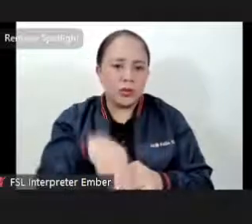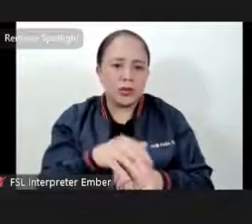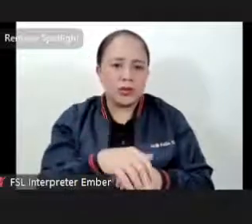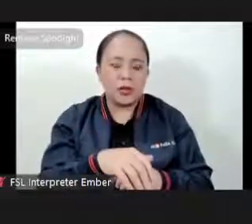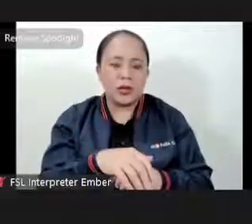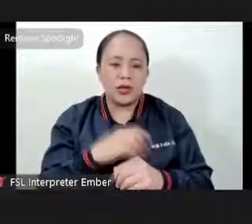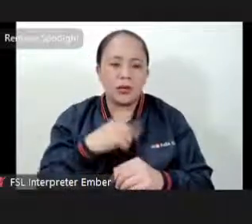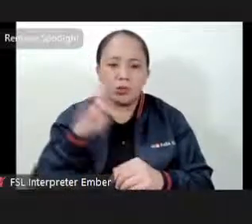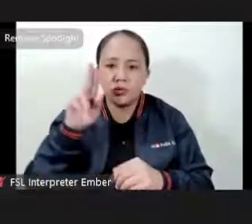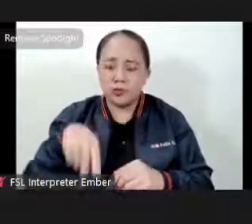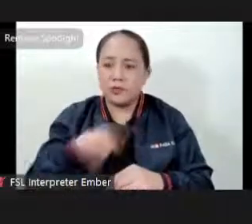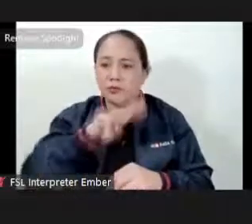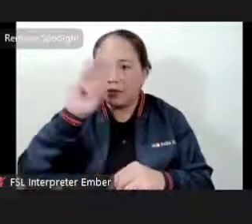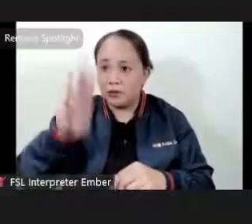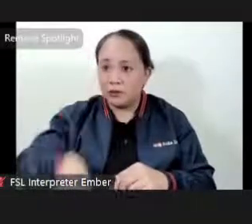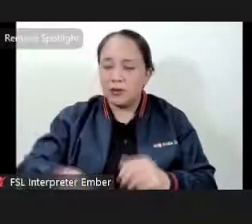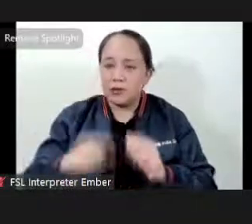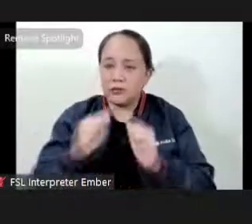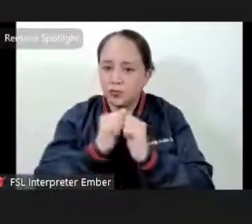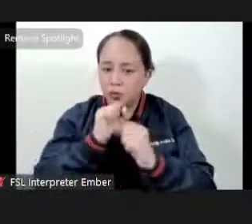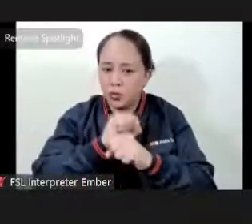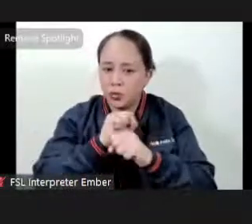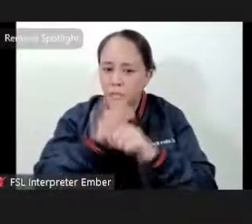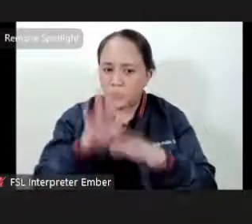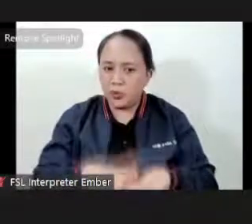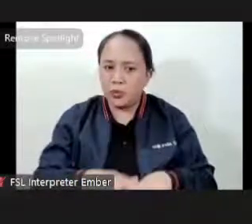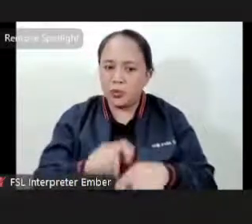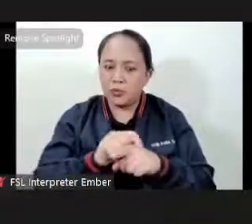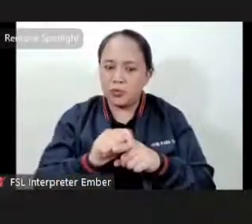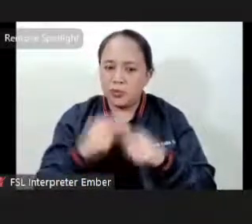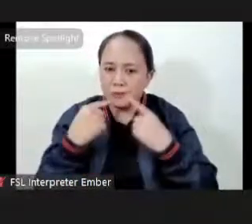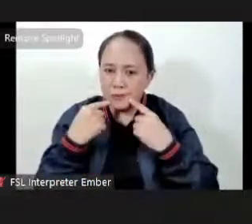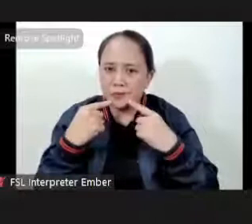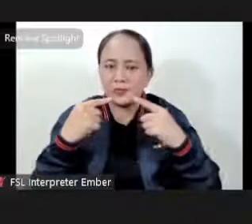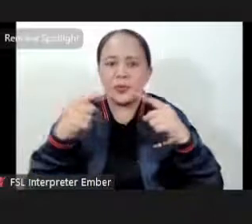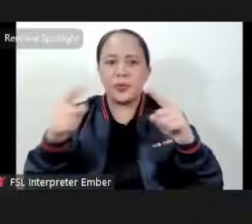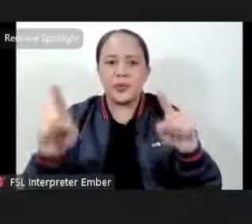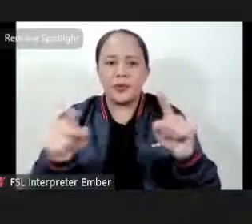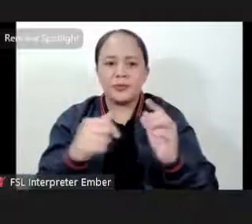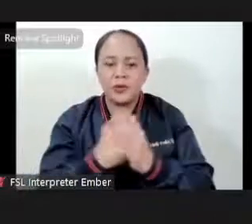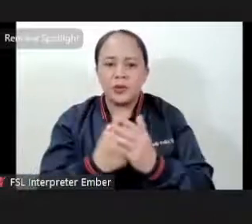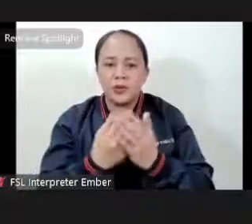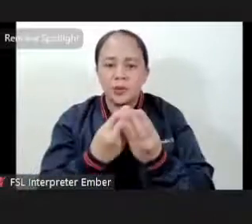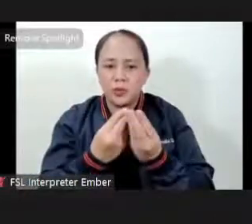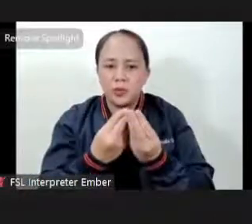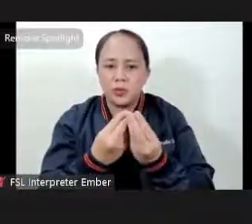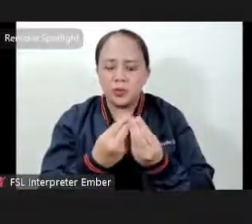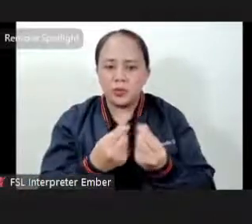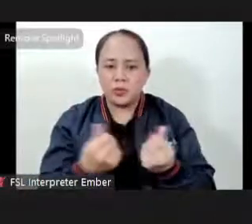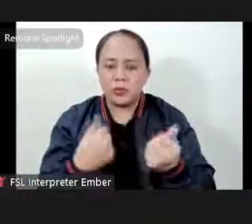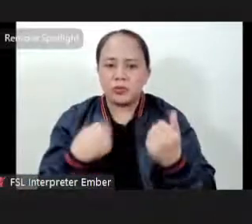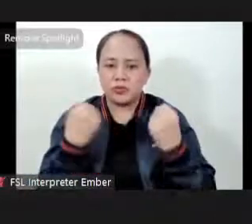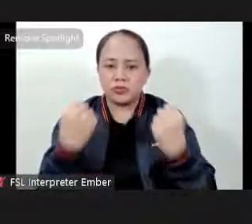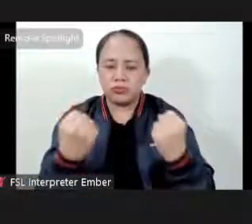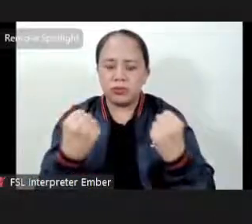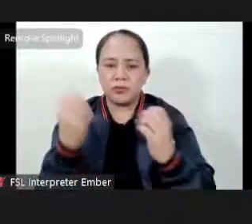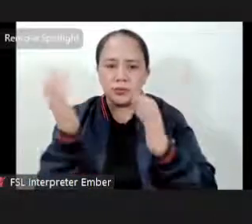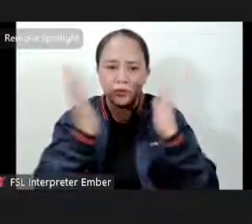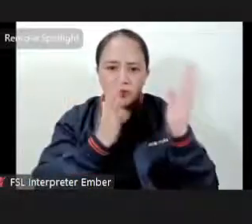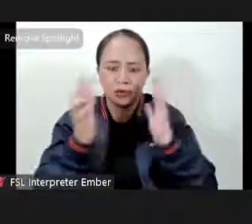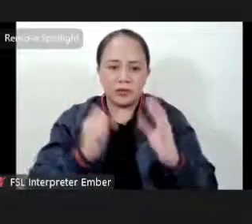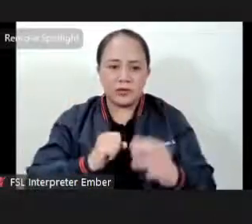Manila constituent that this training will succeed in restoring and strengthening services and personnel who